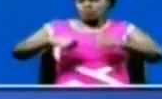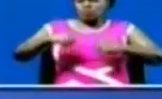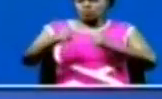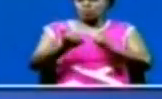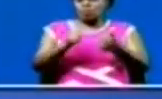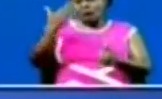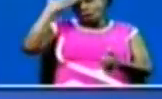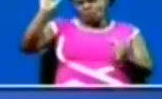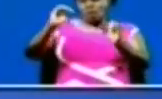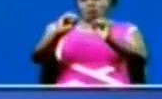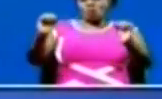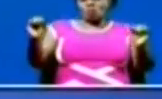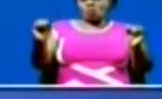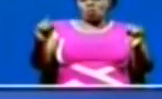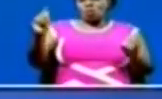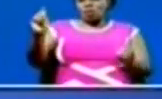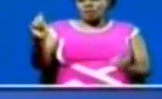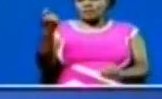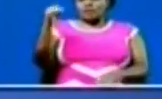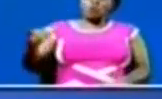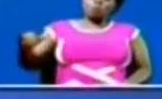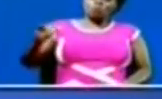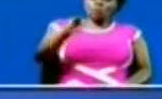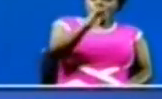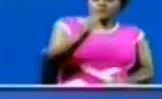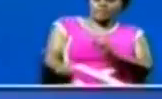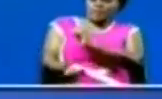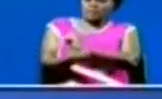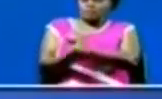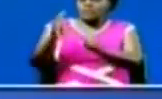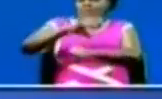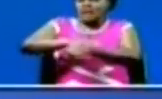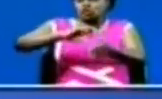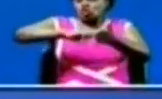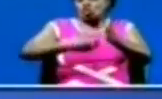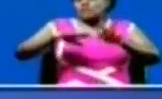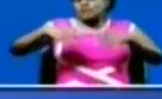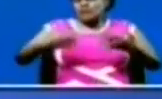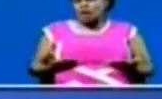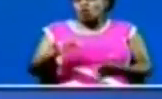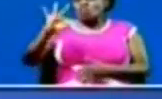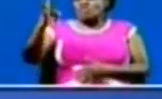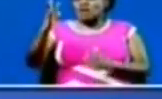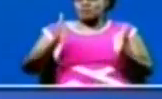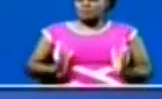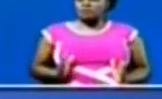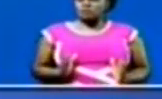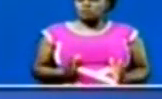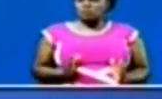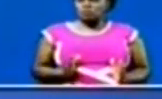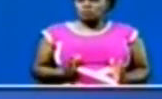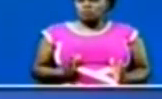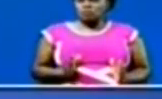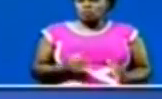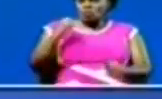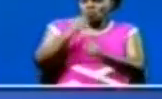We are not aware, and Kenya has explained how they entered into that contract with that third party and how